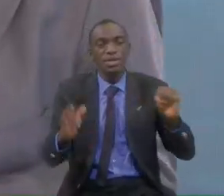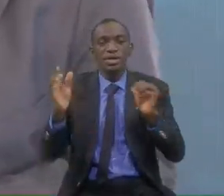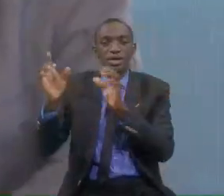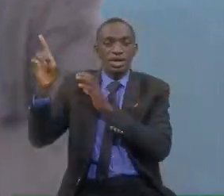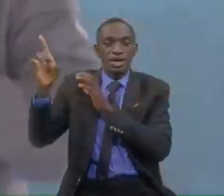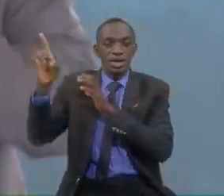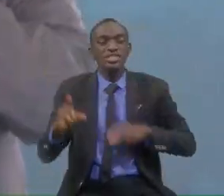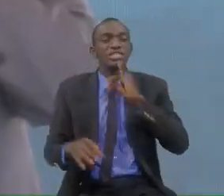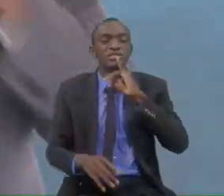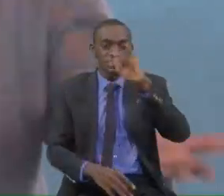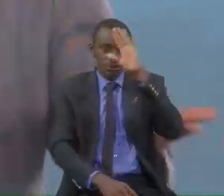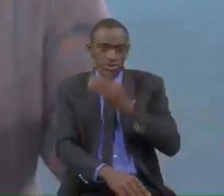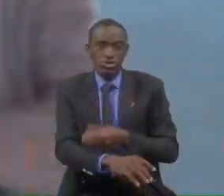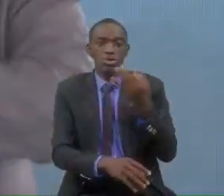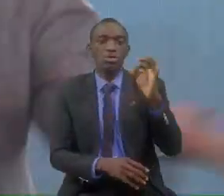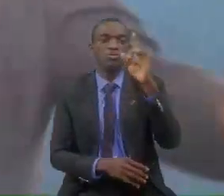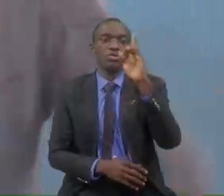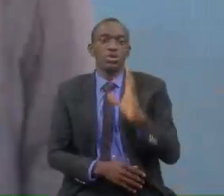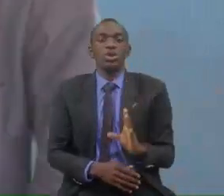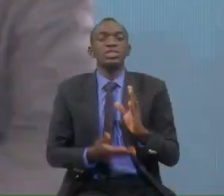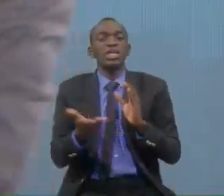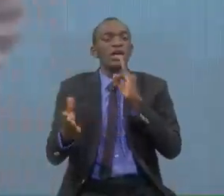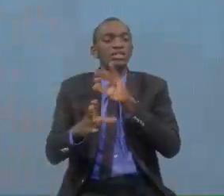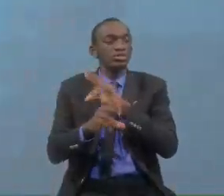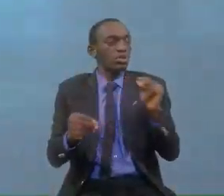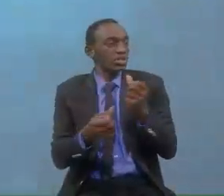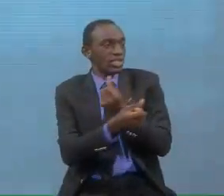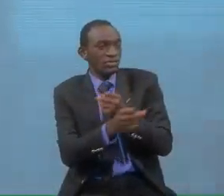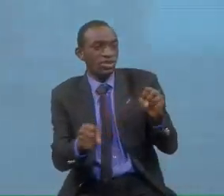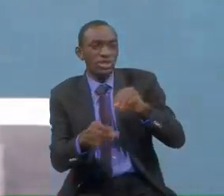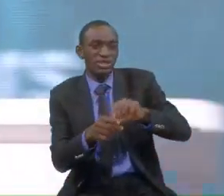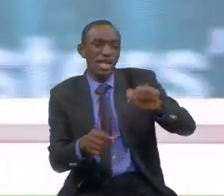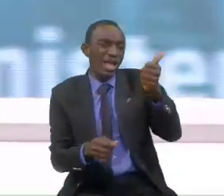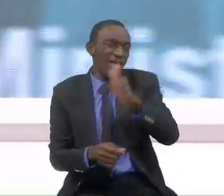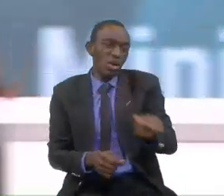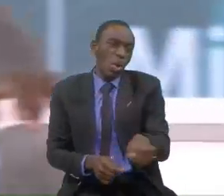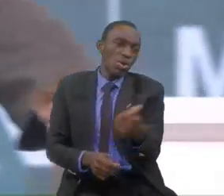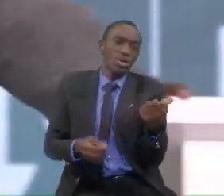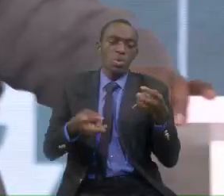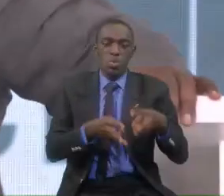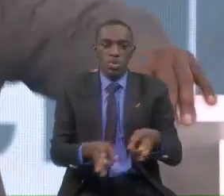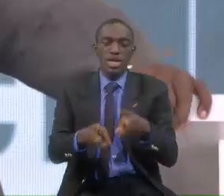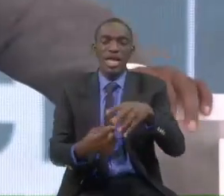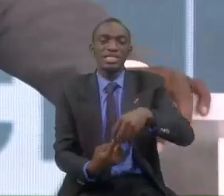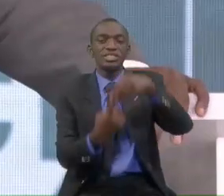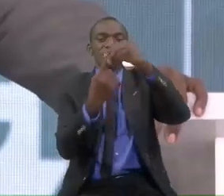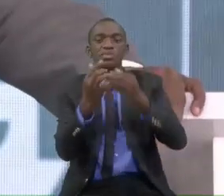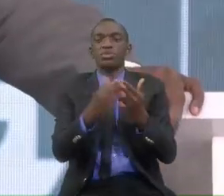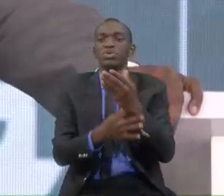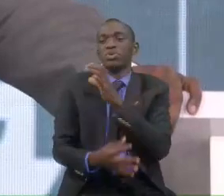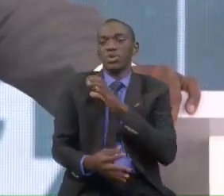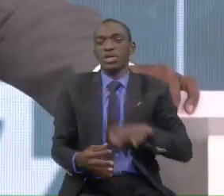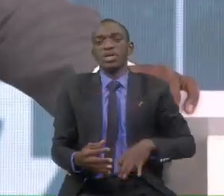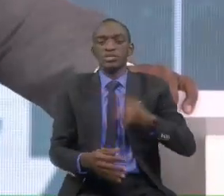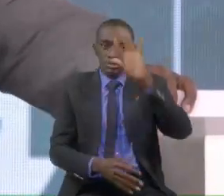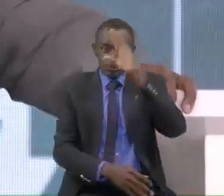salvation in any other way, any other person, except through Christ, the Son of God. Hold